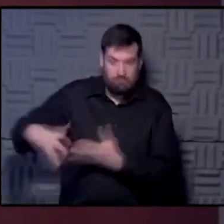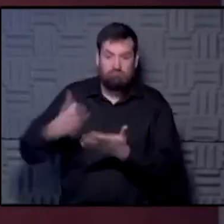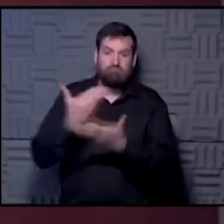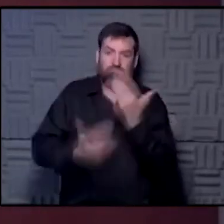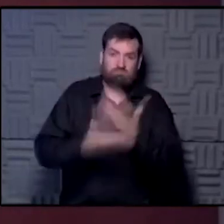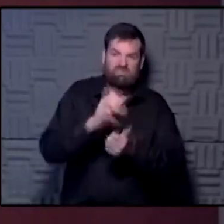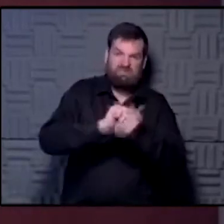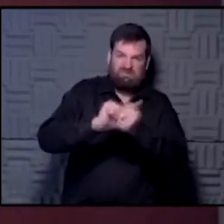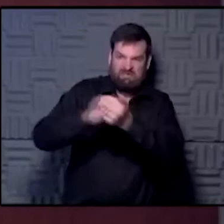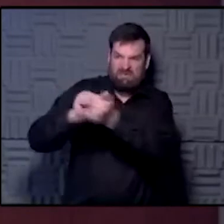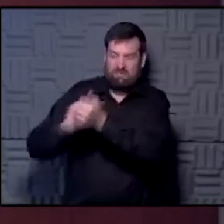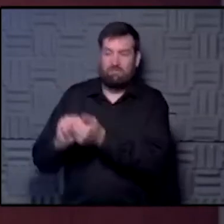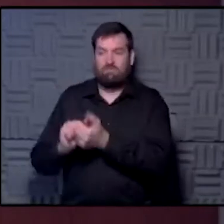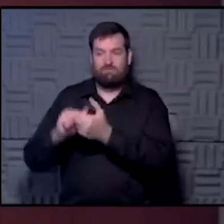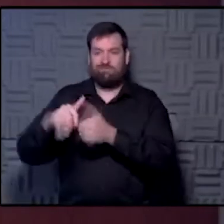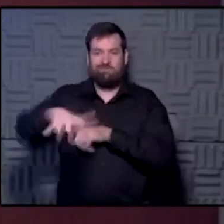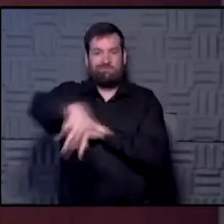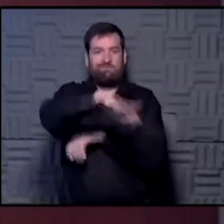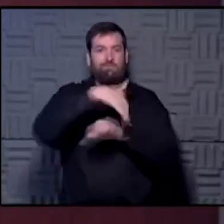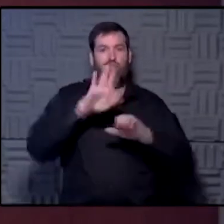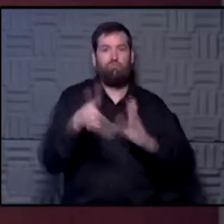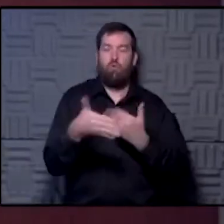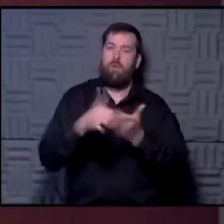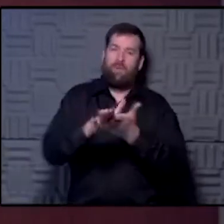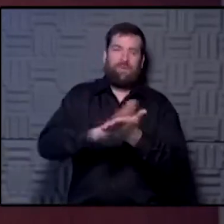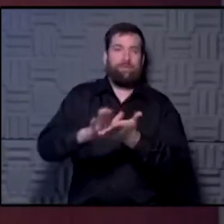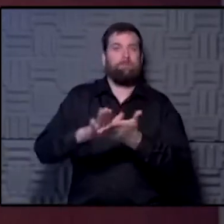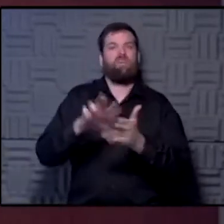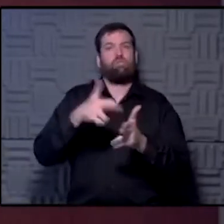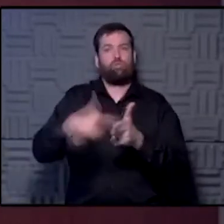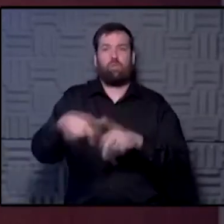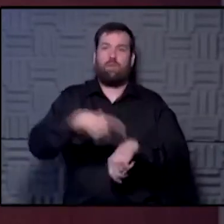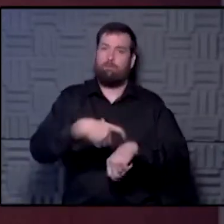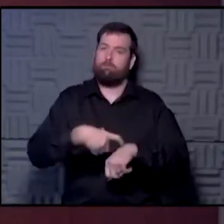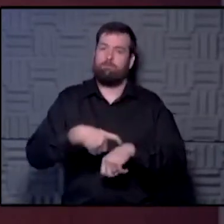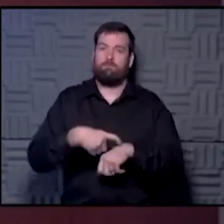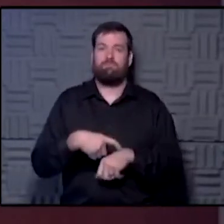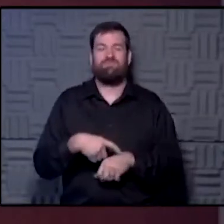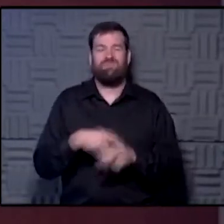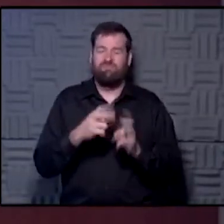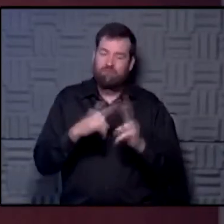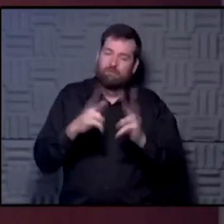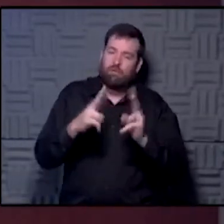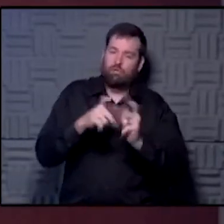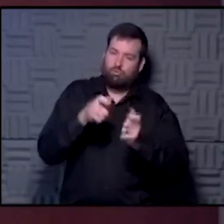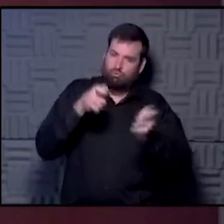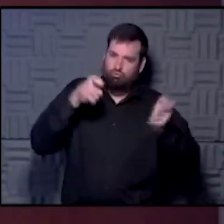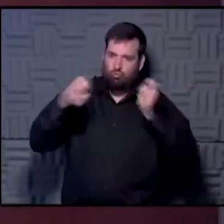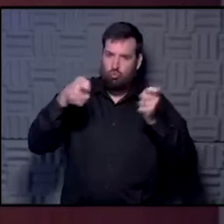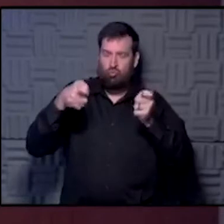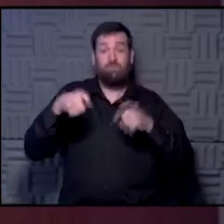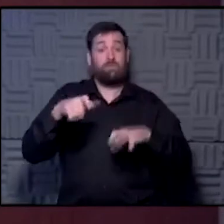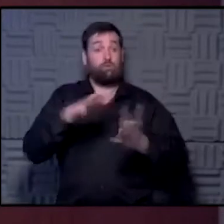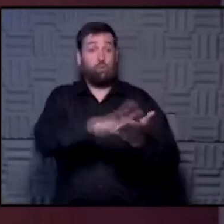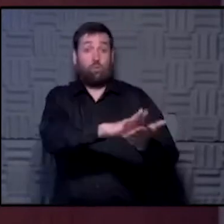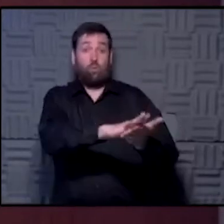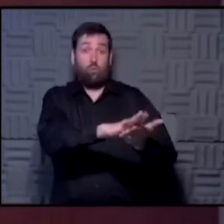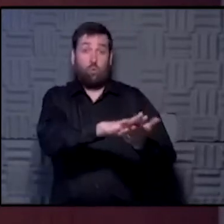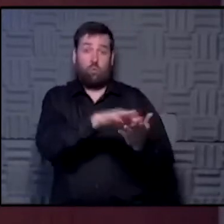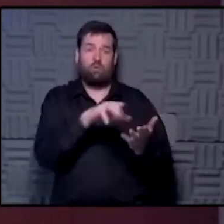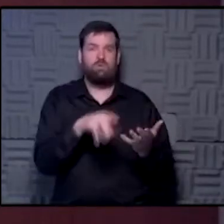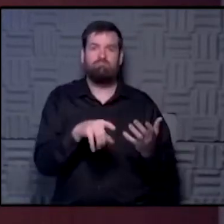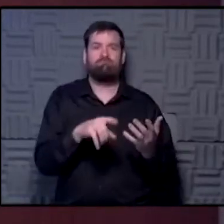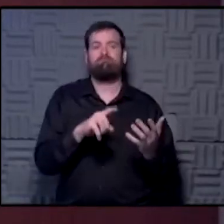hygiene, environment gets disinfected. So I think it's a very short duration. It's an extremely controlled environment where in a school setting, there's a